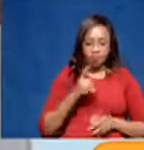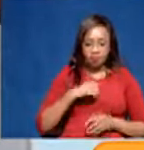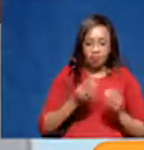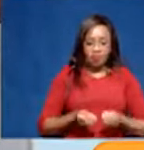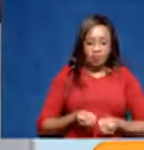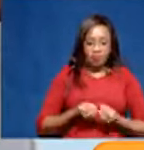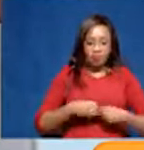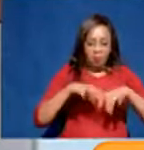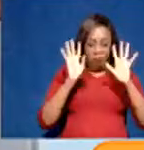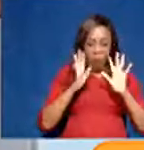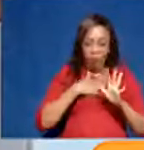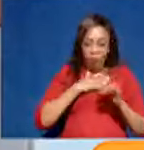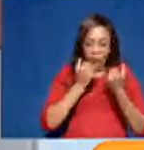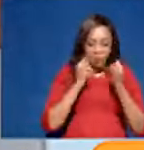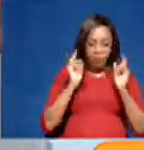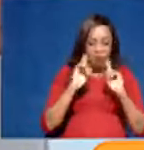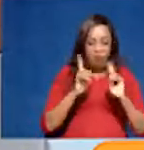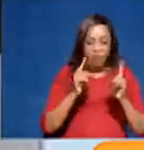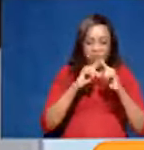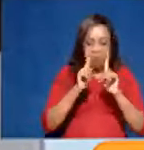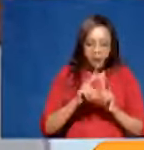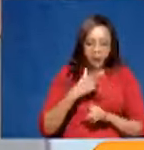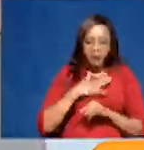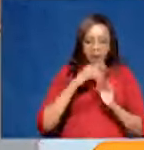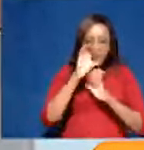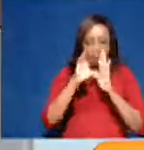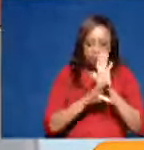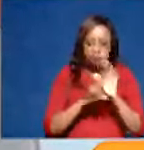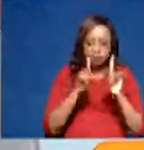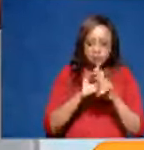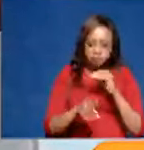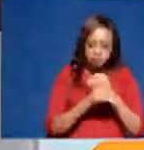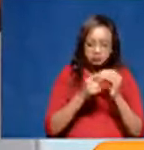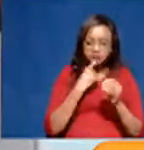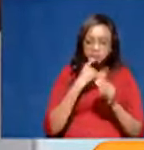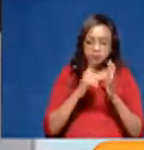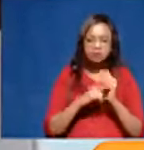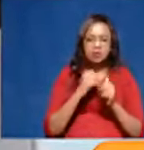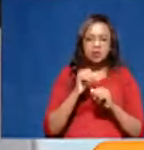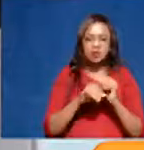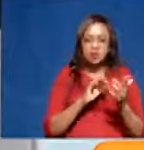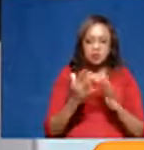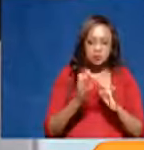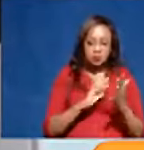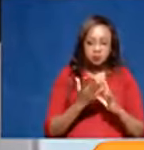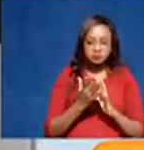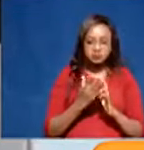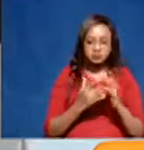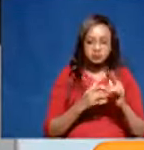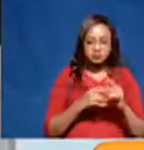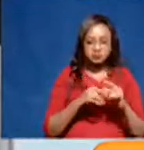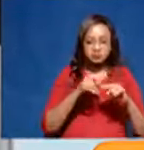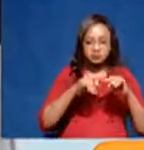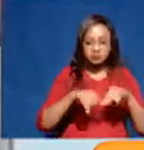Our constitution also speaks about constructive interdependence of all the arms of government.